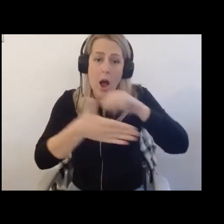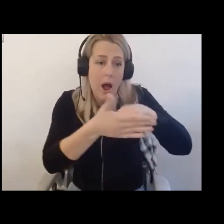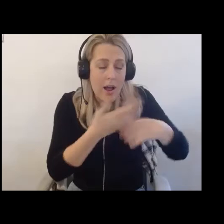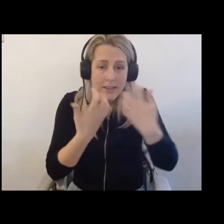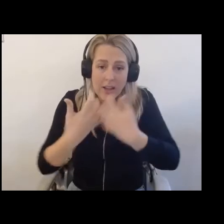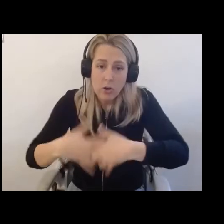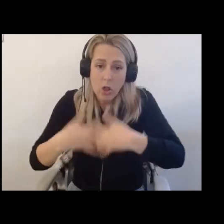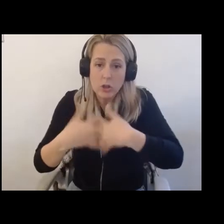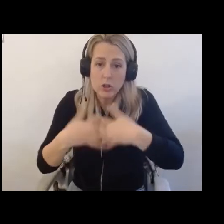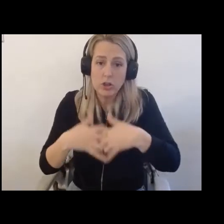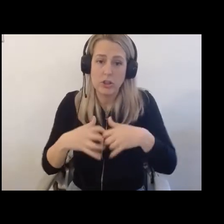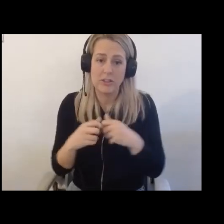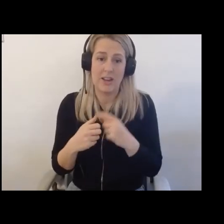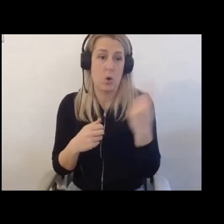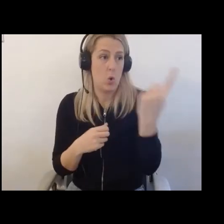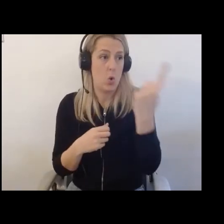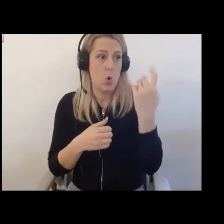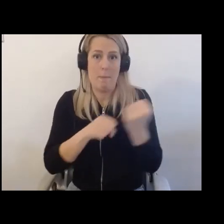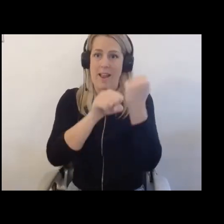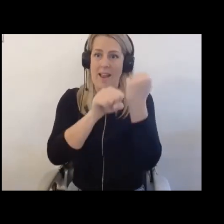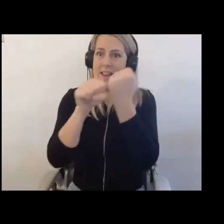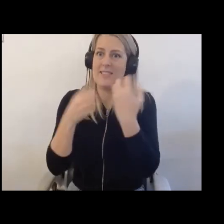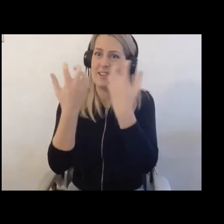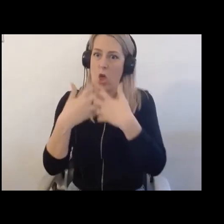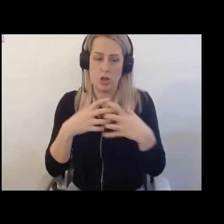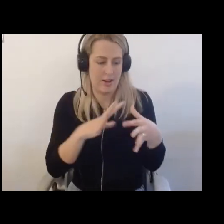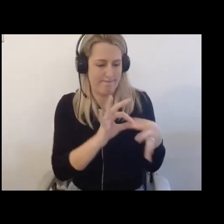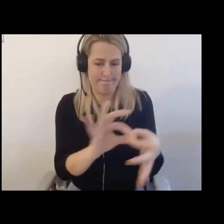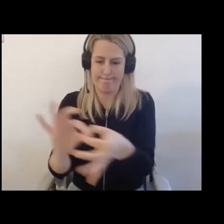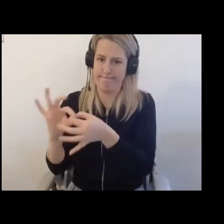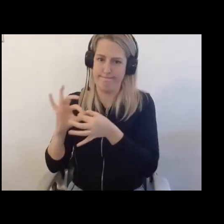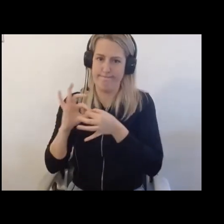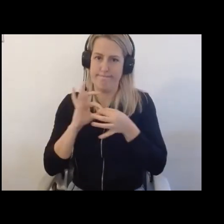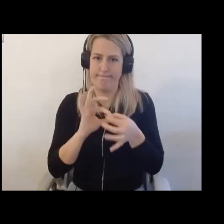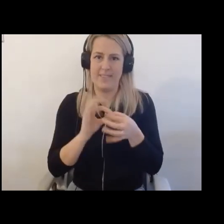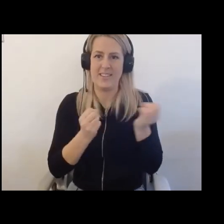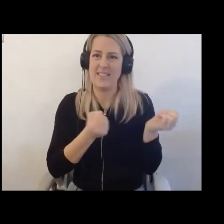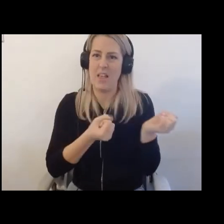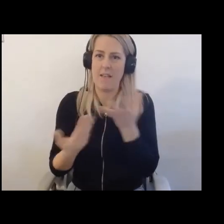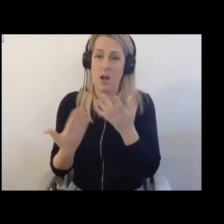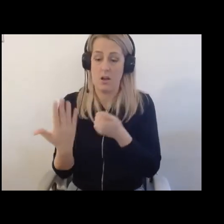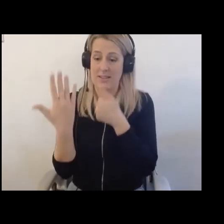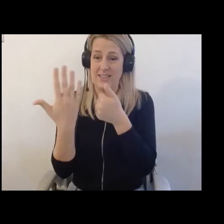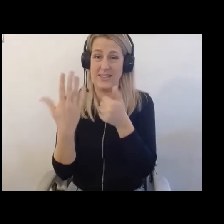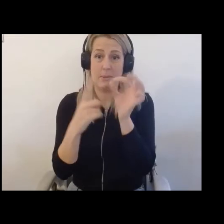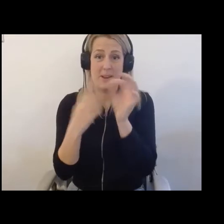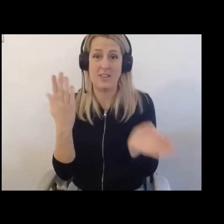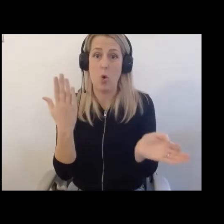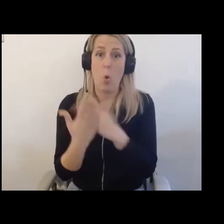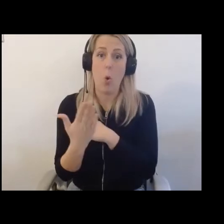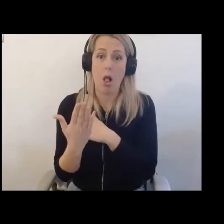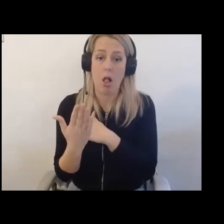the 6 Ps that I just mentioned. Next, we must work to strengthen systems and